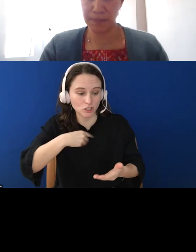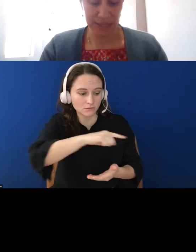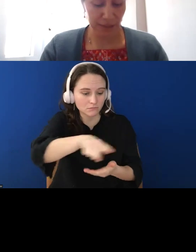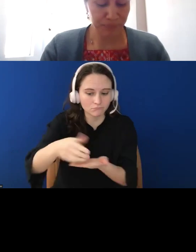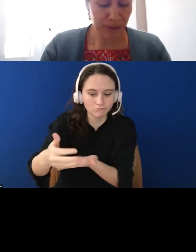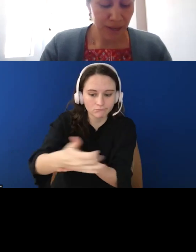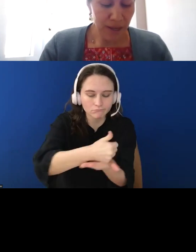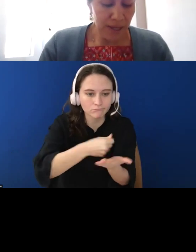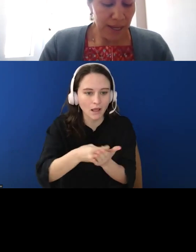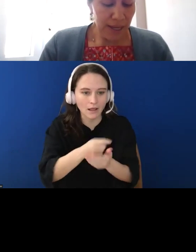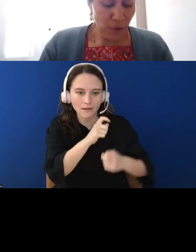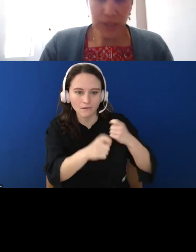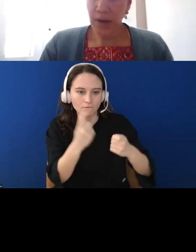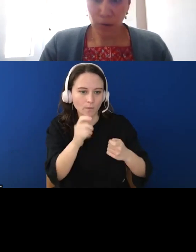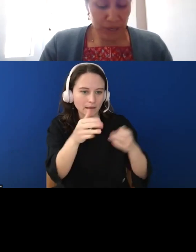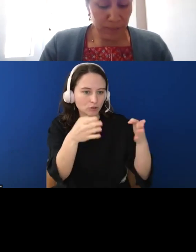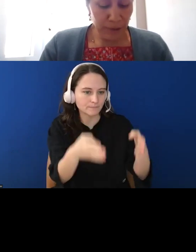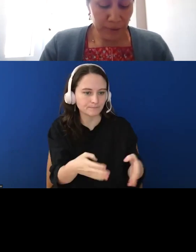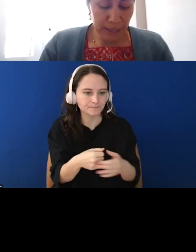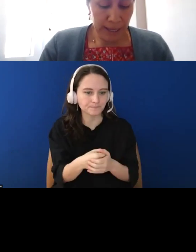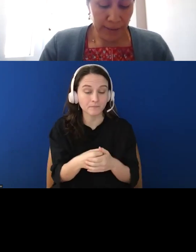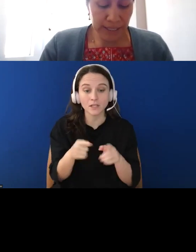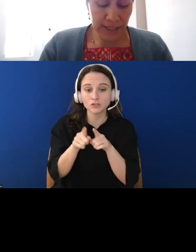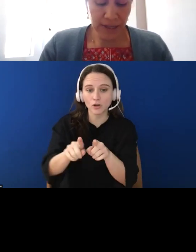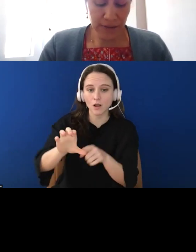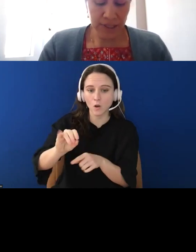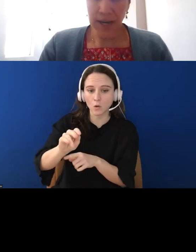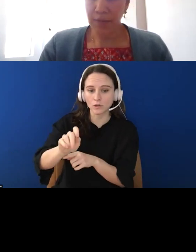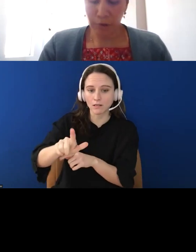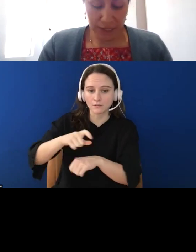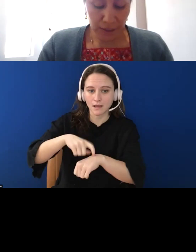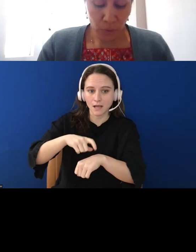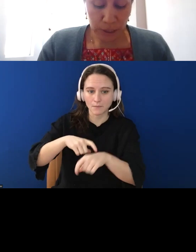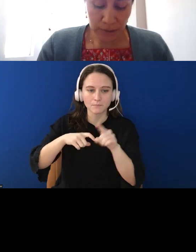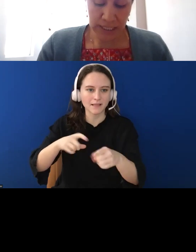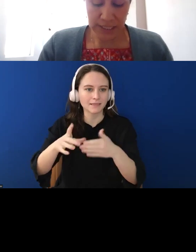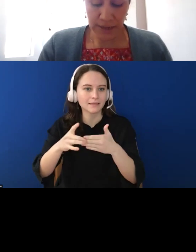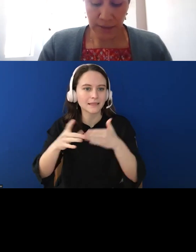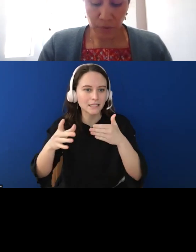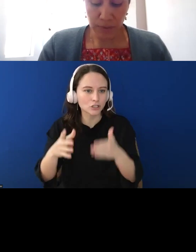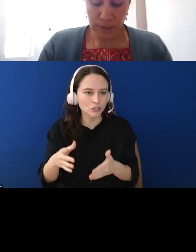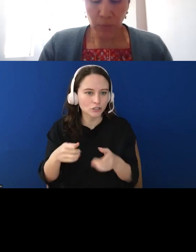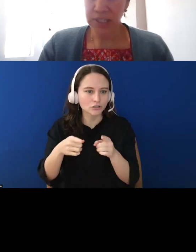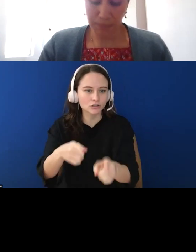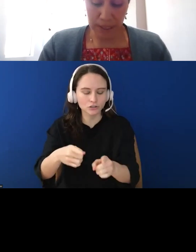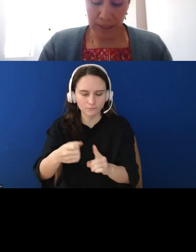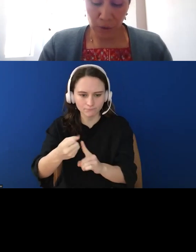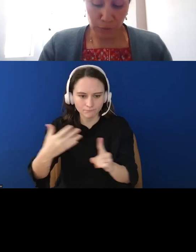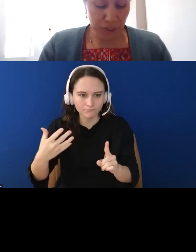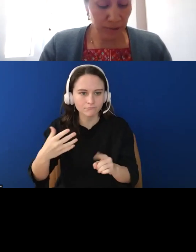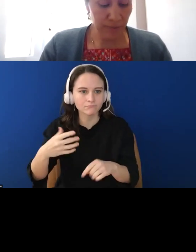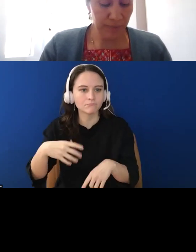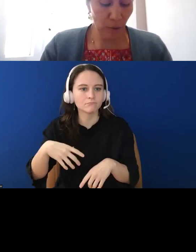the chinamit. During the colonial period, these leaders elaborated wills instead of the